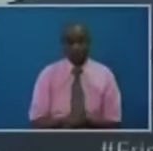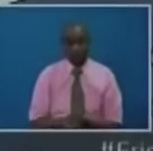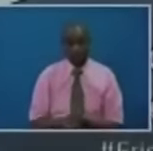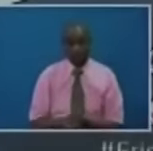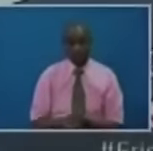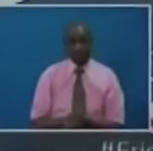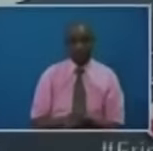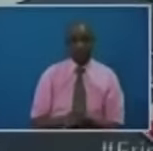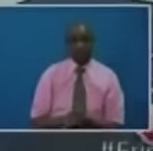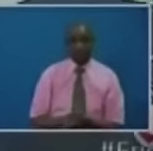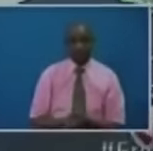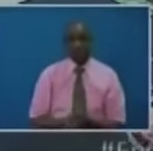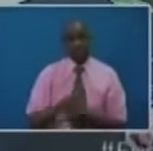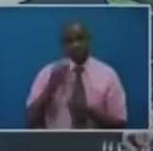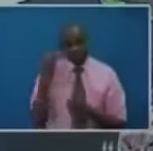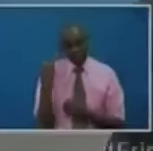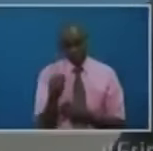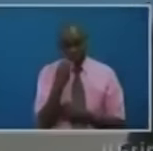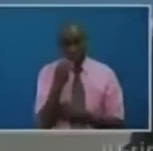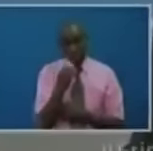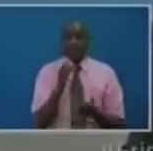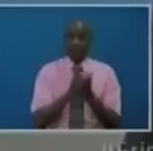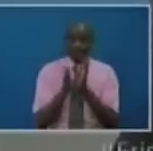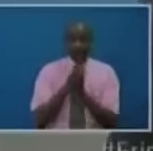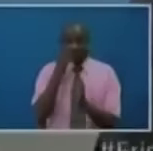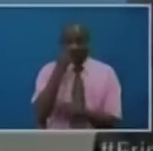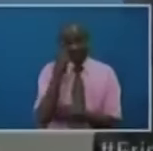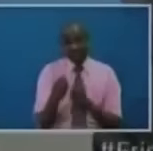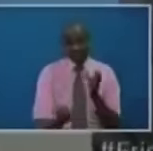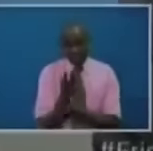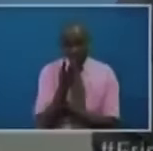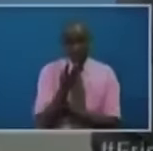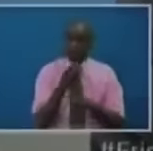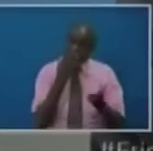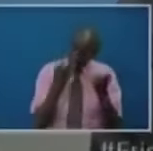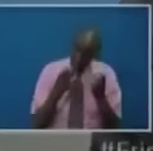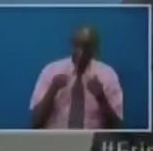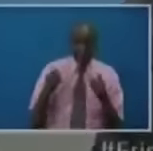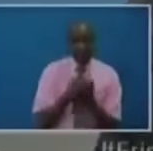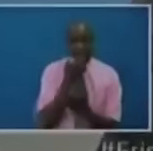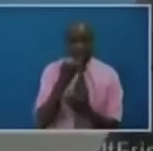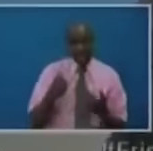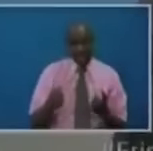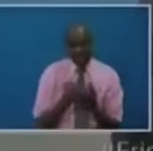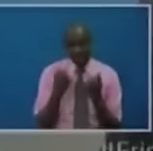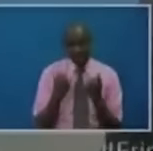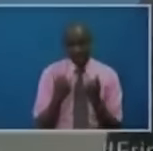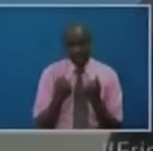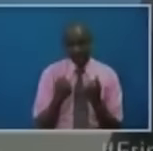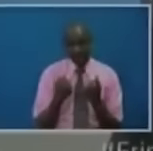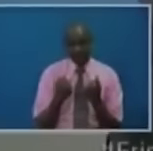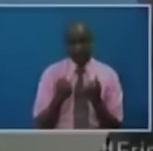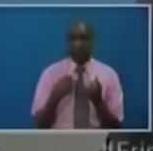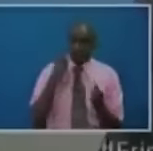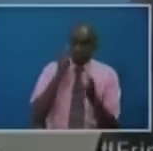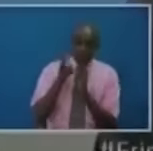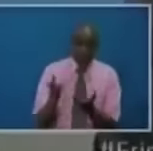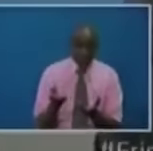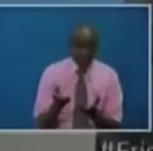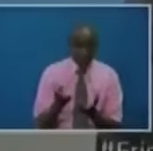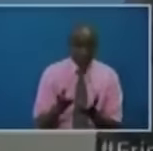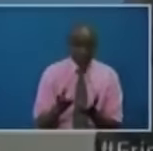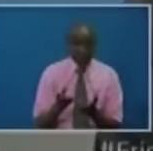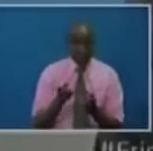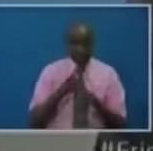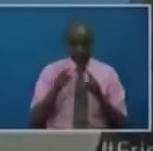think children just want to grow up and become comedians. Maybe, I don't know, some of them, you know, I don't know a lot of things. Mm-hmm. I've just been 22, you know. Yeah.